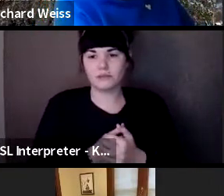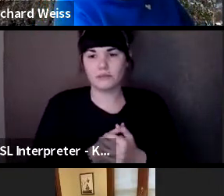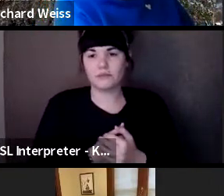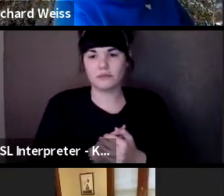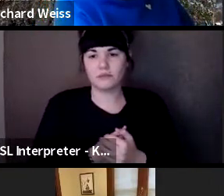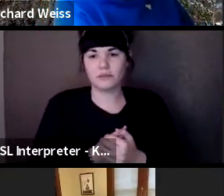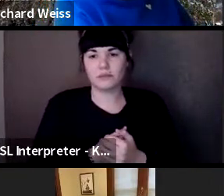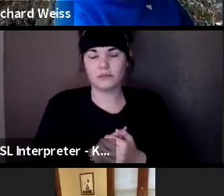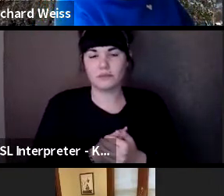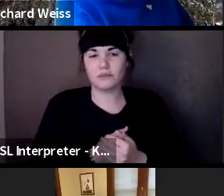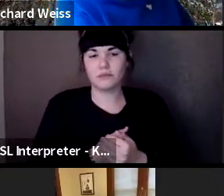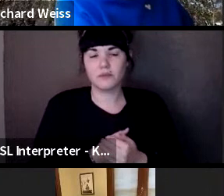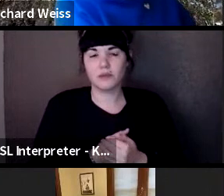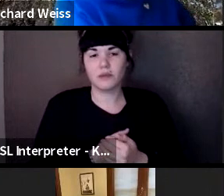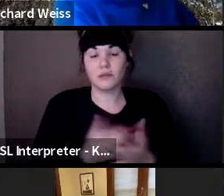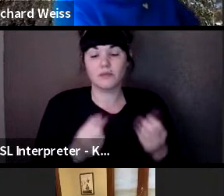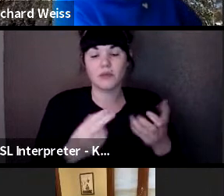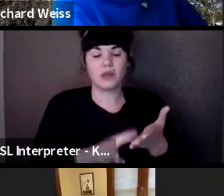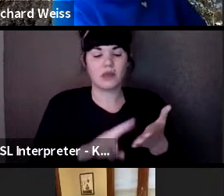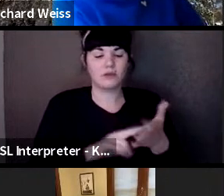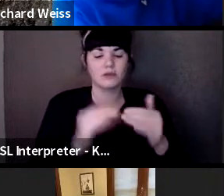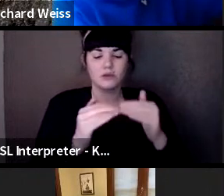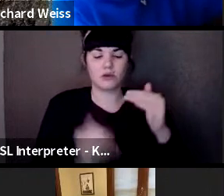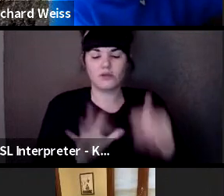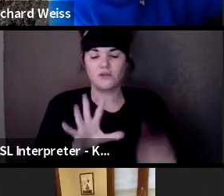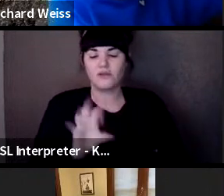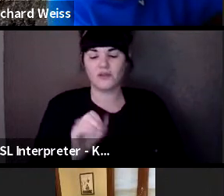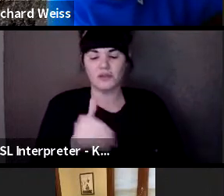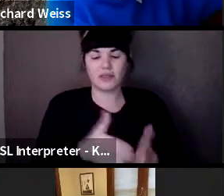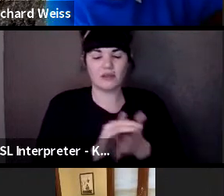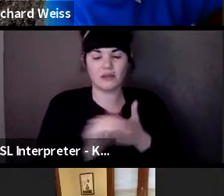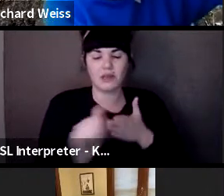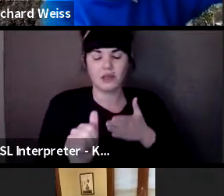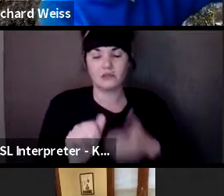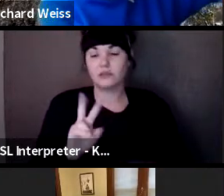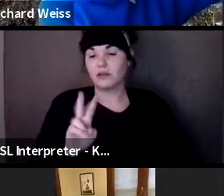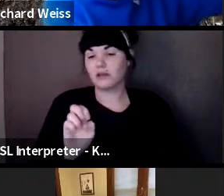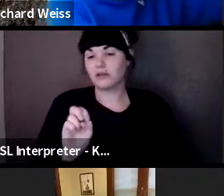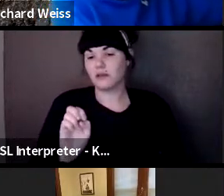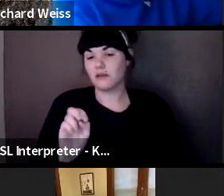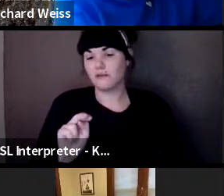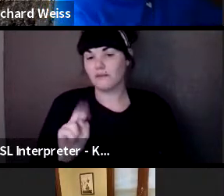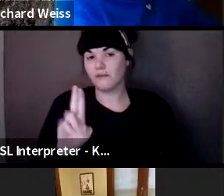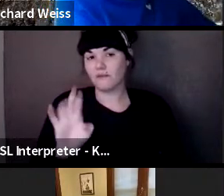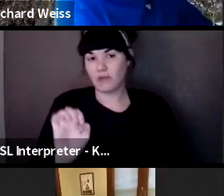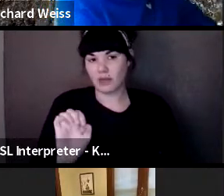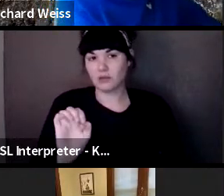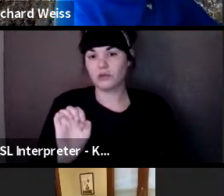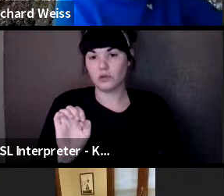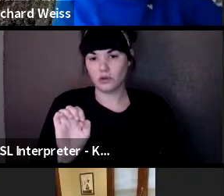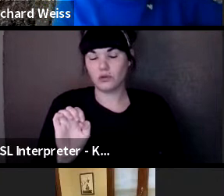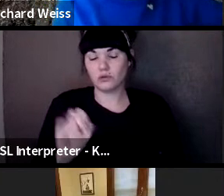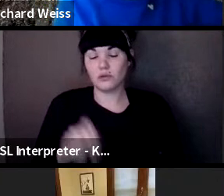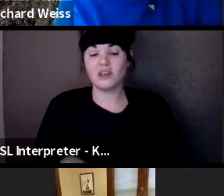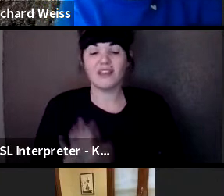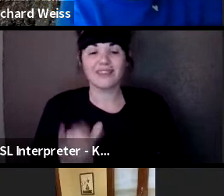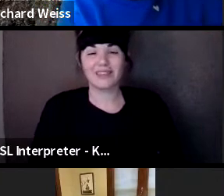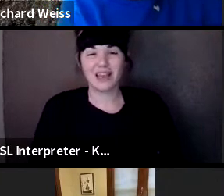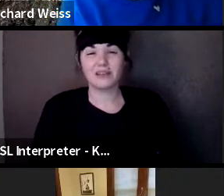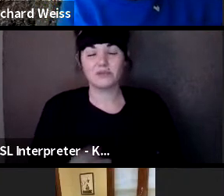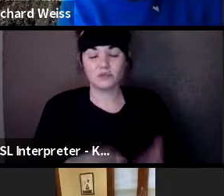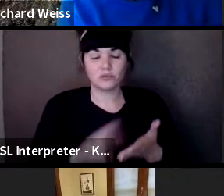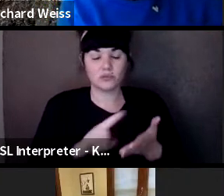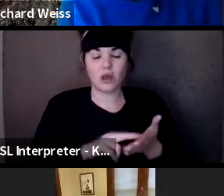the $50,000 mark. And then the venue contracts are also being negotiated with the 16 public hearing sites.